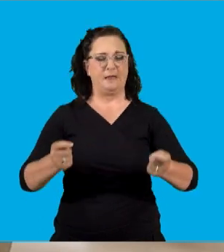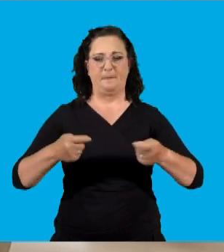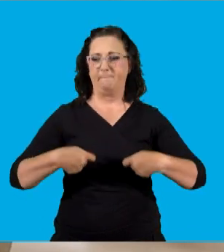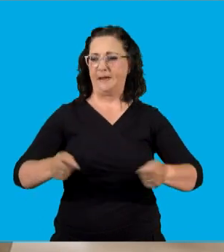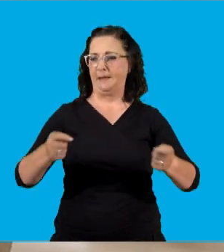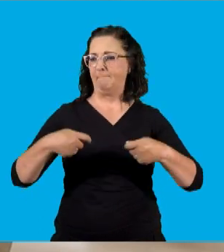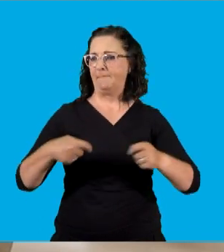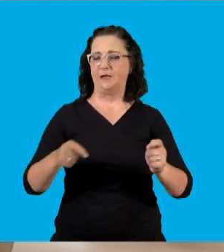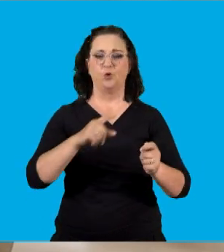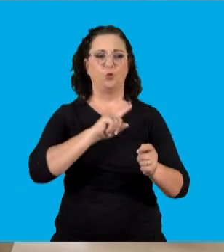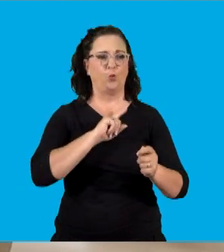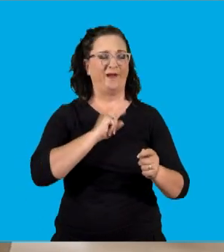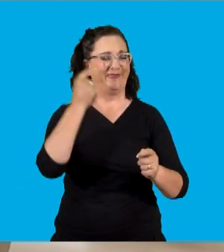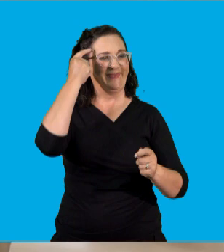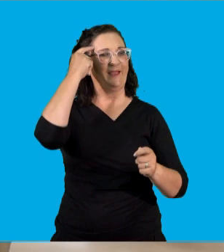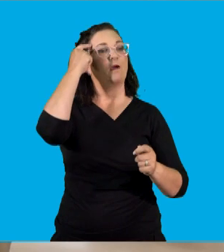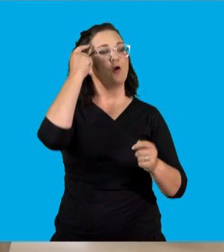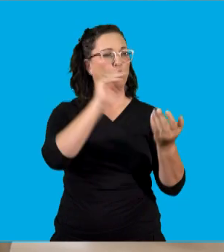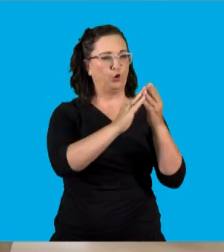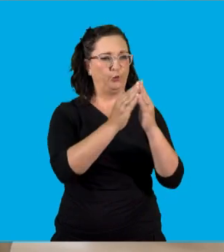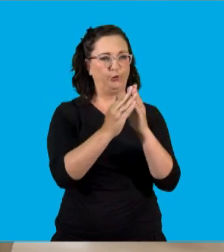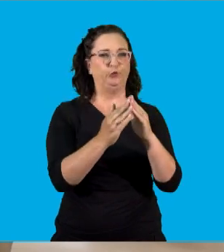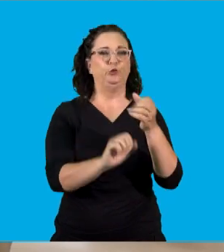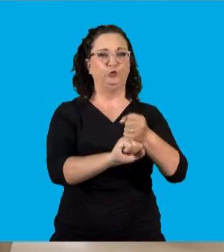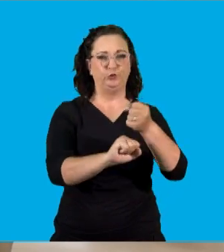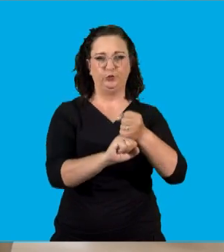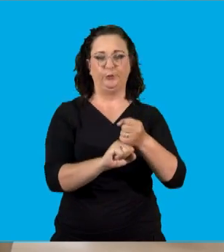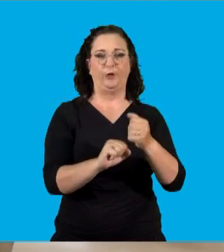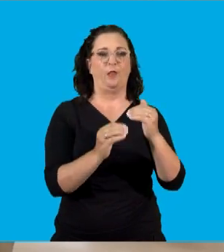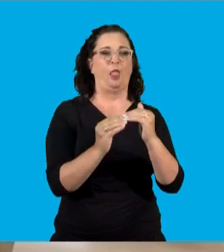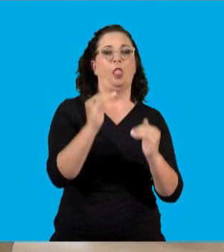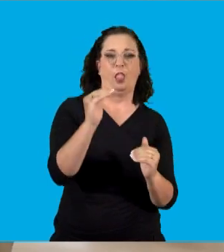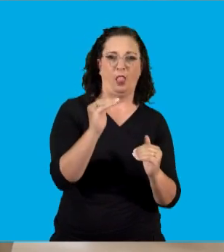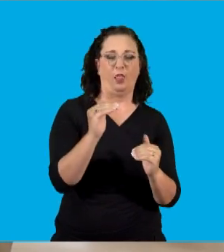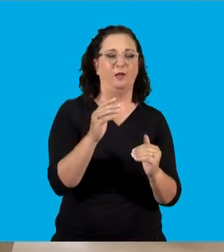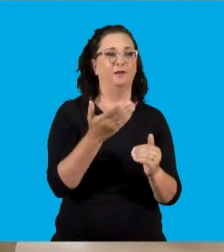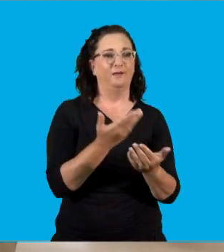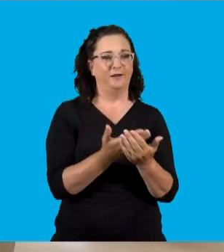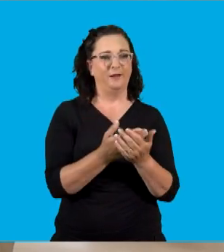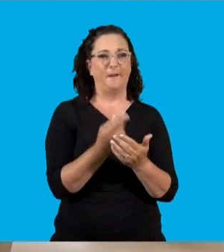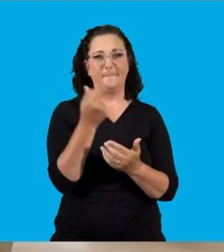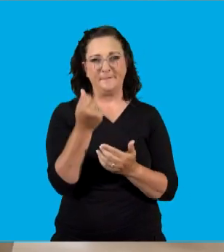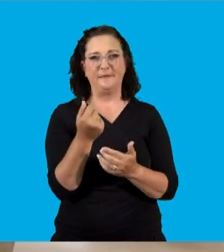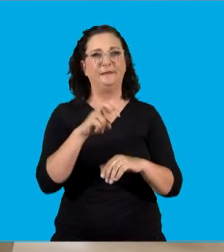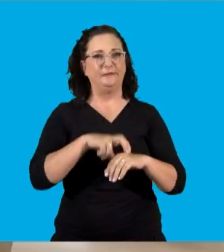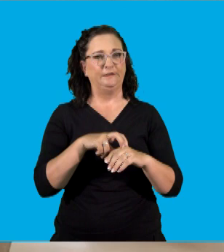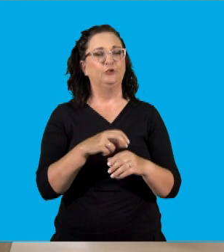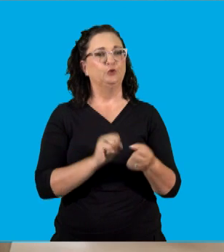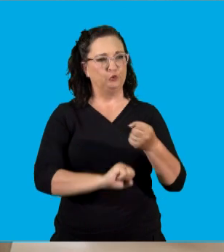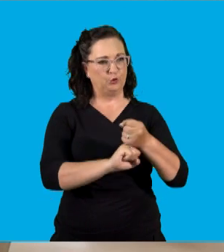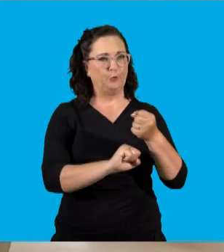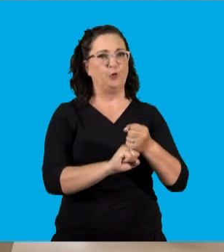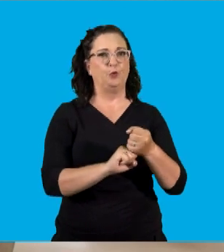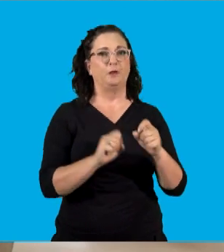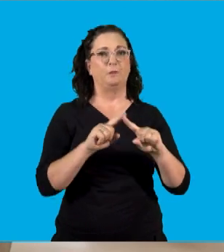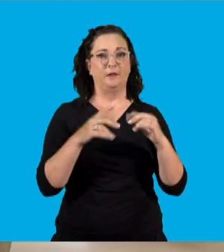with programs that are going to assist communities in terms of alleviating inequality and poverty. The money that should be saved